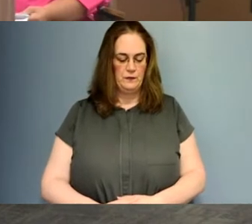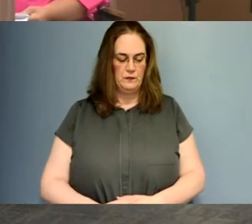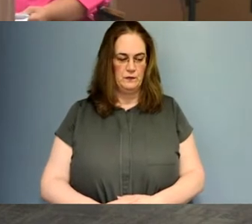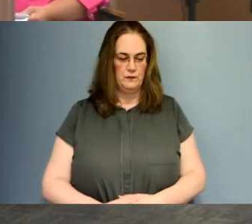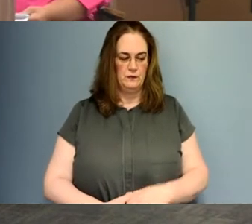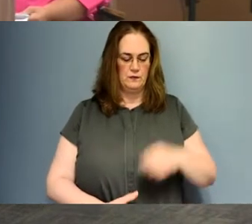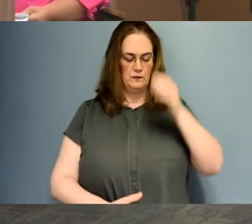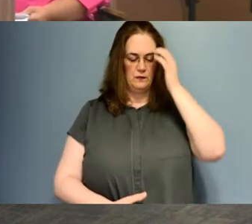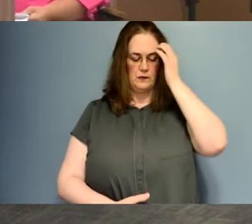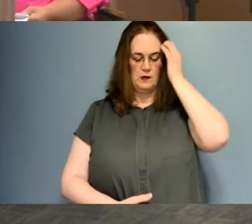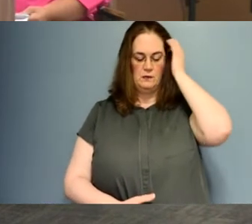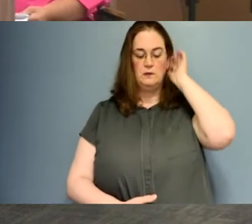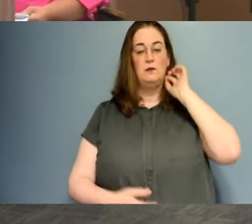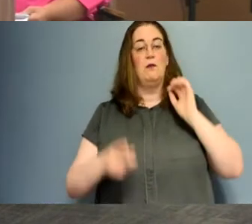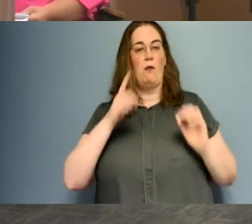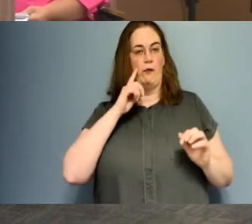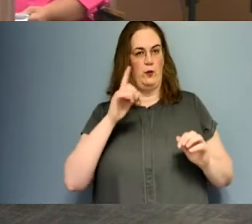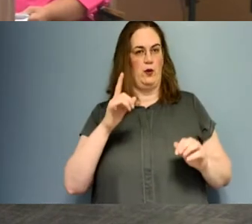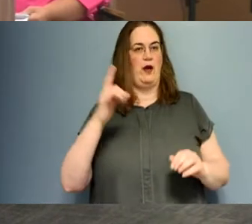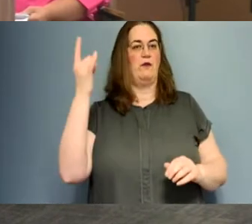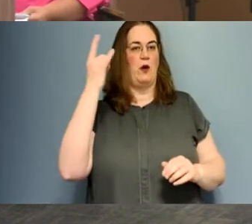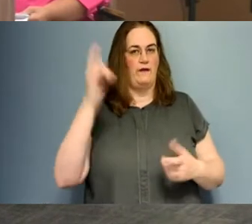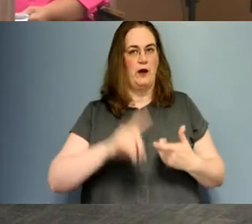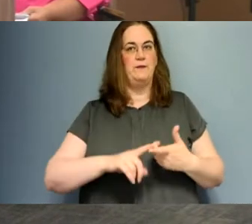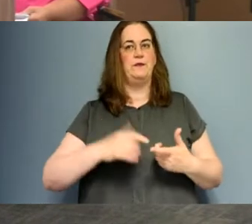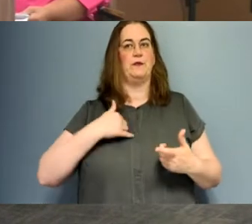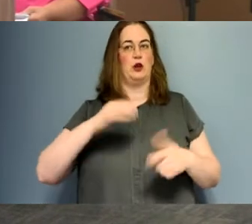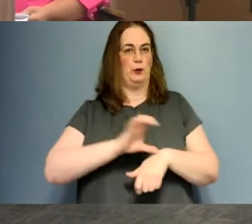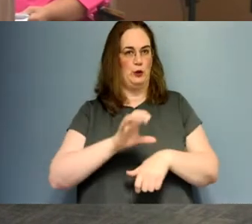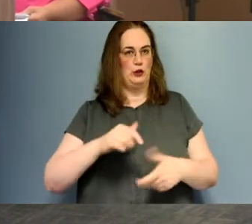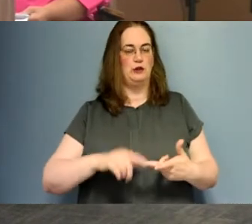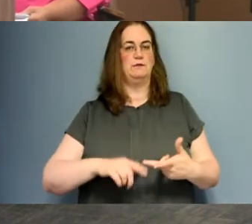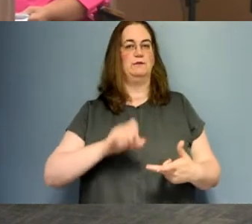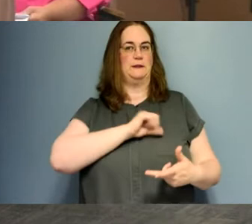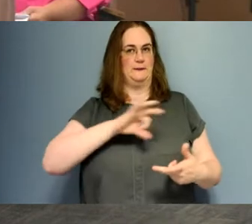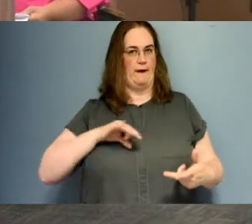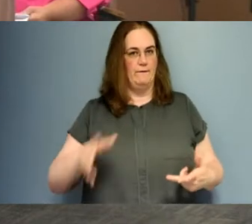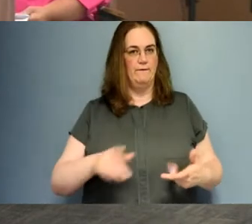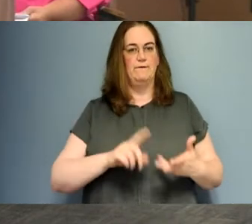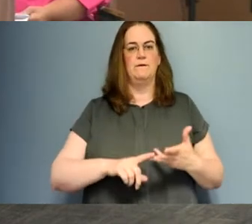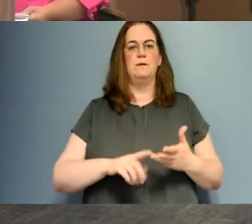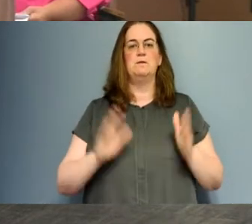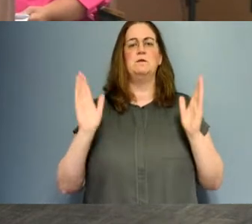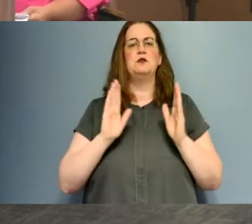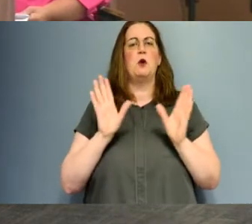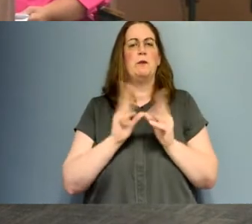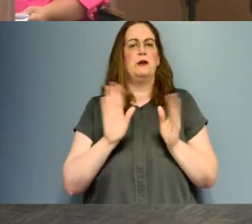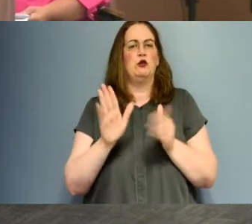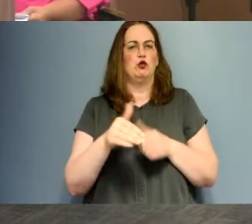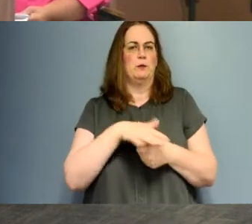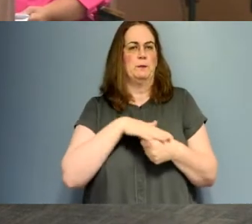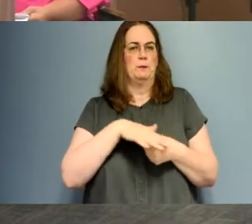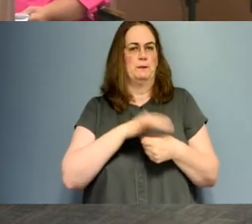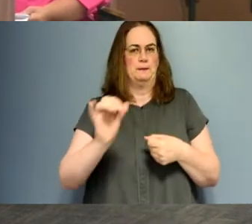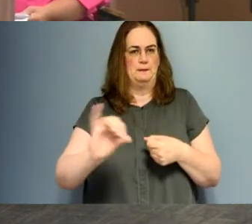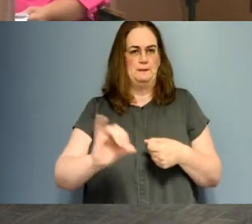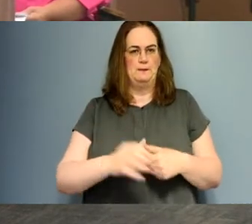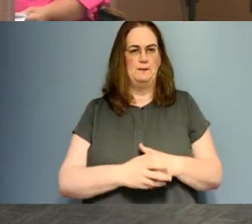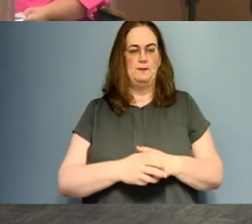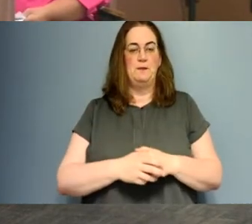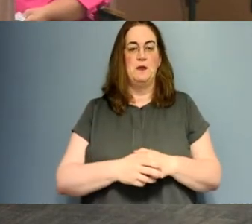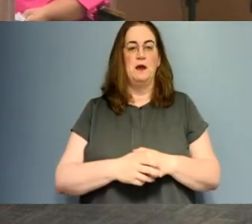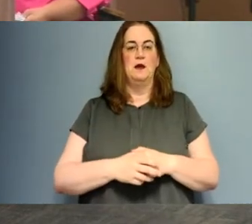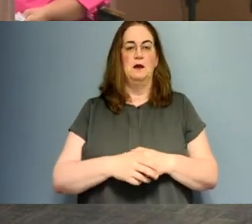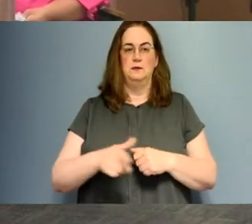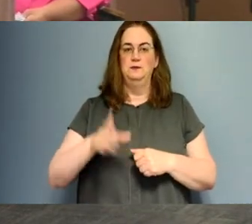The vehicle will have Wi-Fi, computers, it will be staffed, it'll be a small meeting room area as well, and this